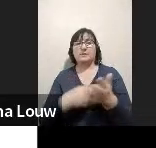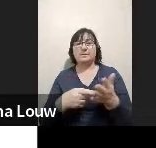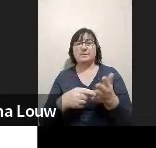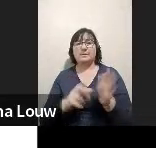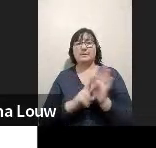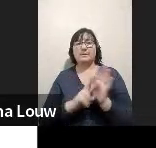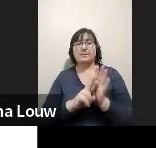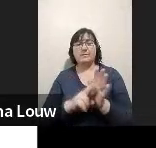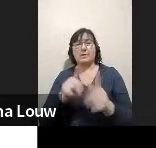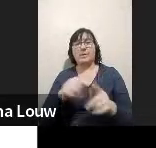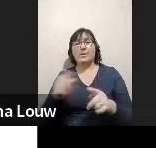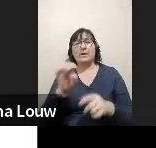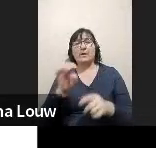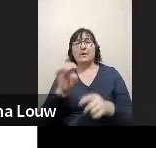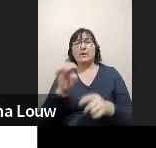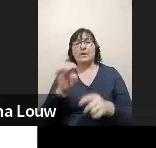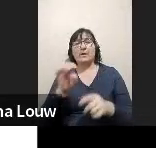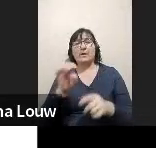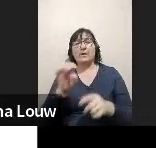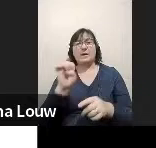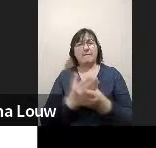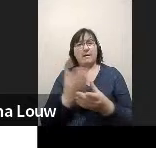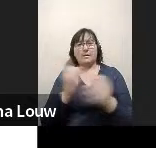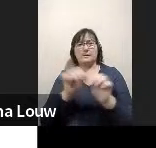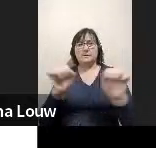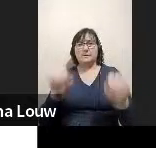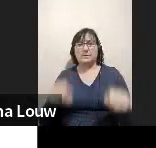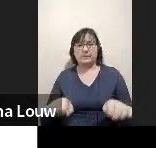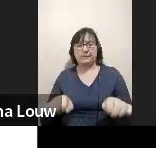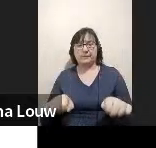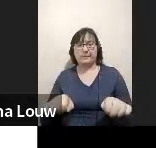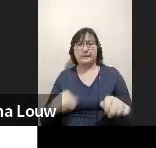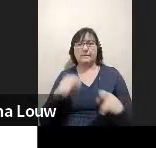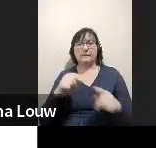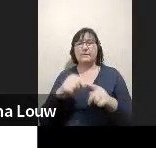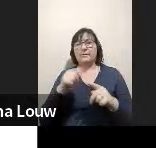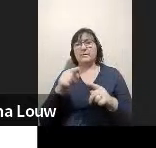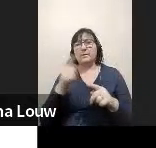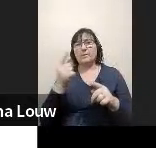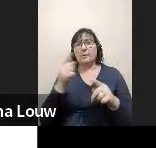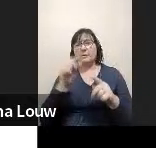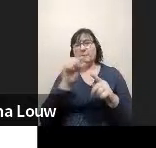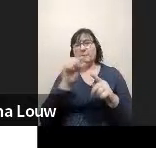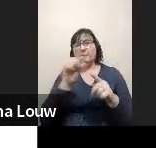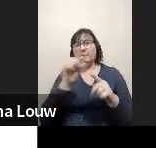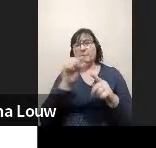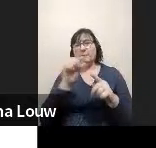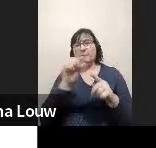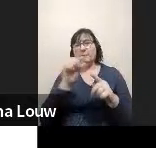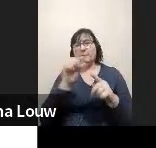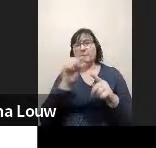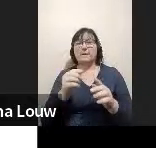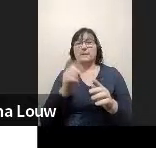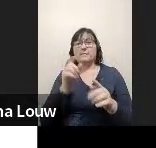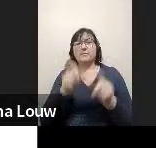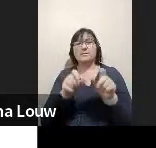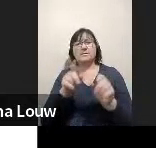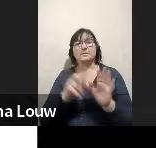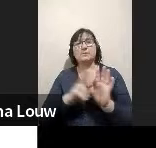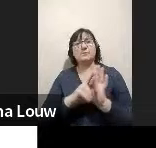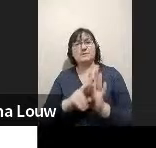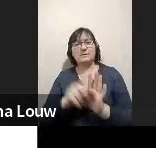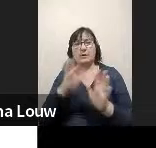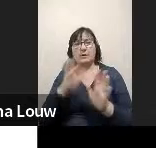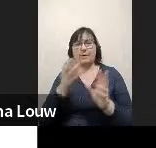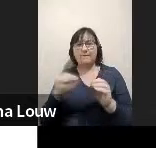onto the RAVO one, okay, you will have under the parties that representing me, you'll have the details of the registered